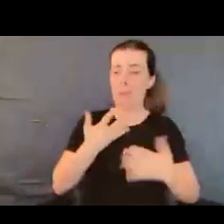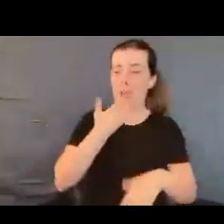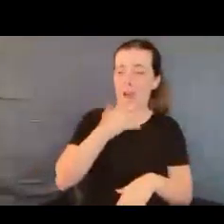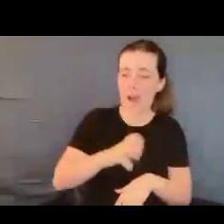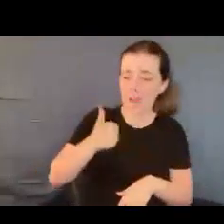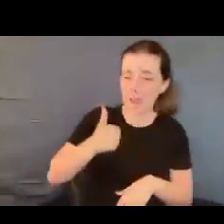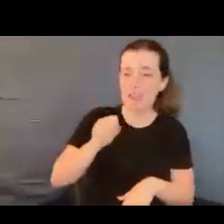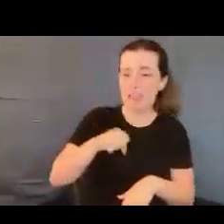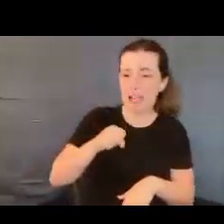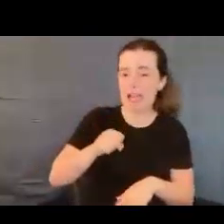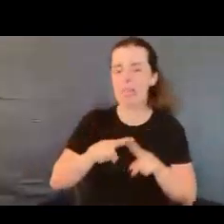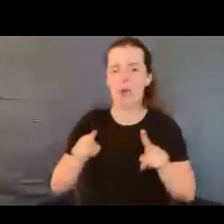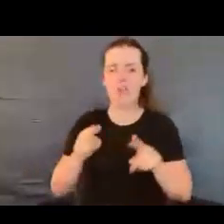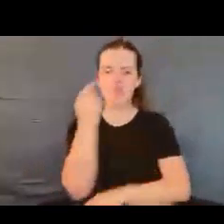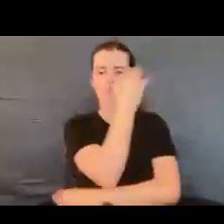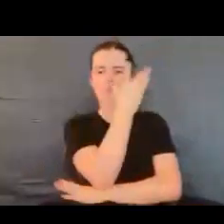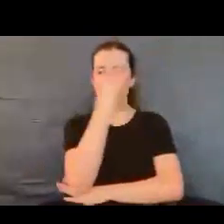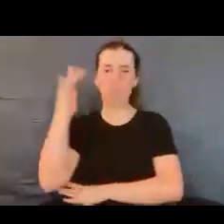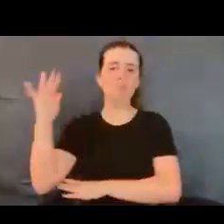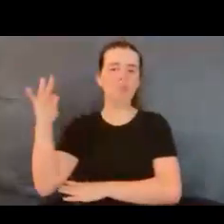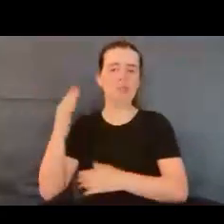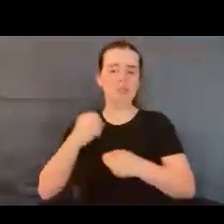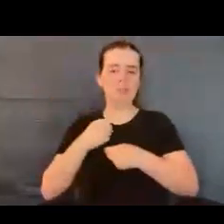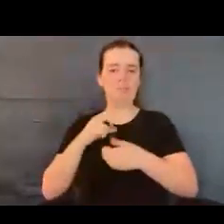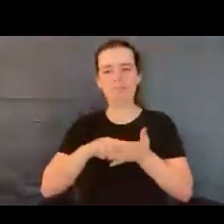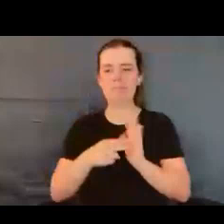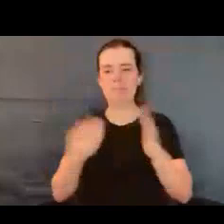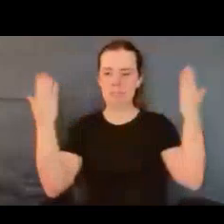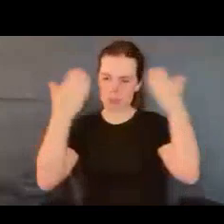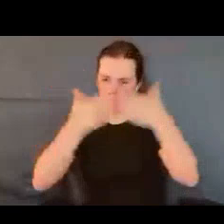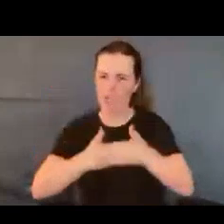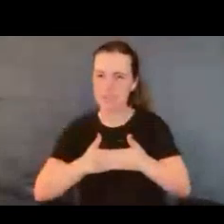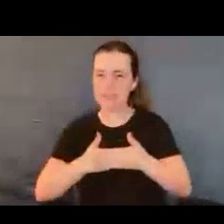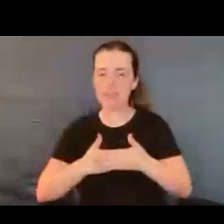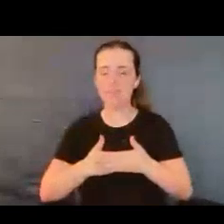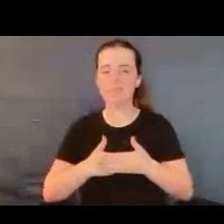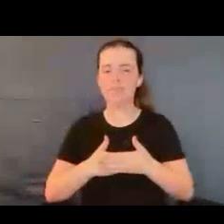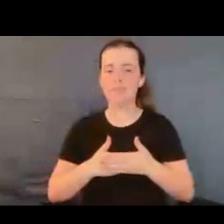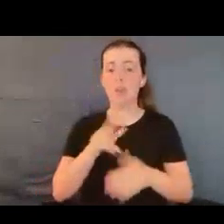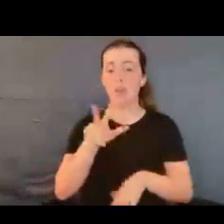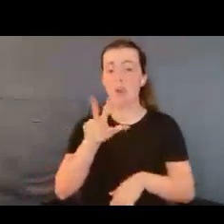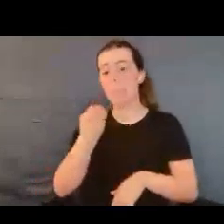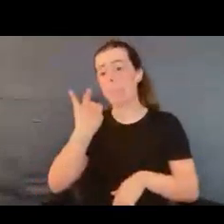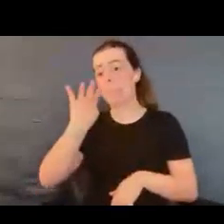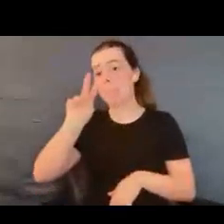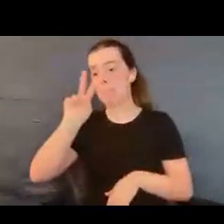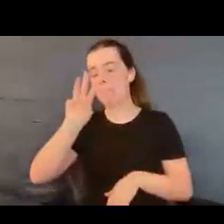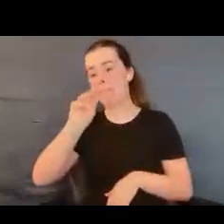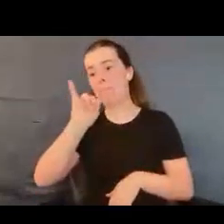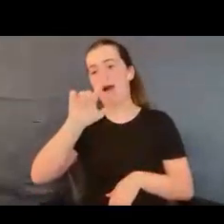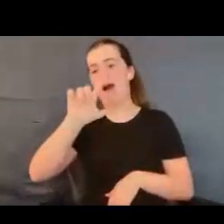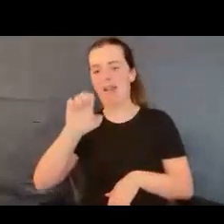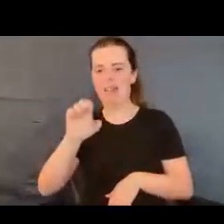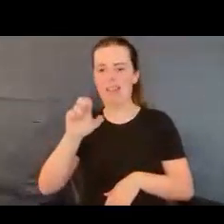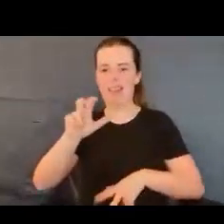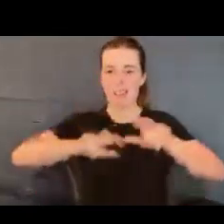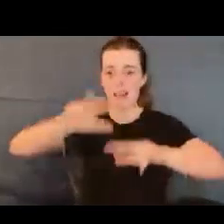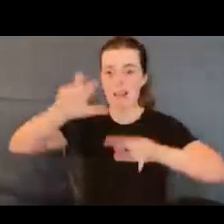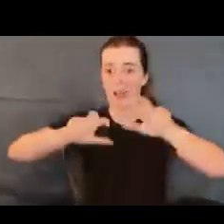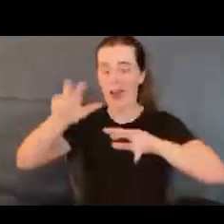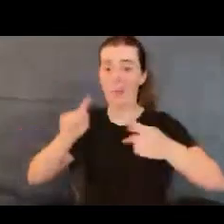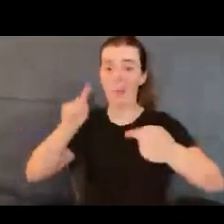covered with some trees, which can be super, super helpful. And you'll do about a 3 mile climb to get to Water Pipe, which literally is a